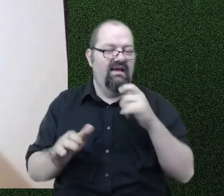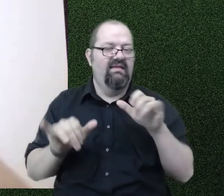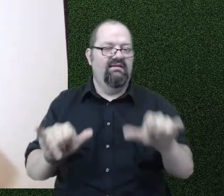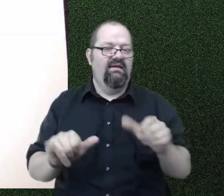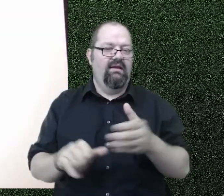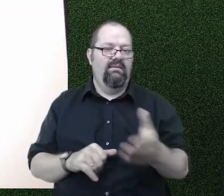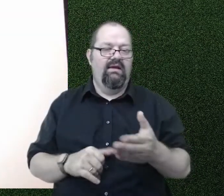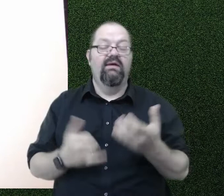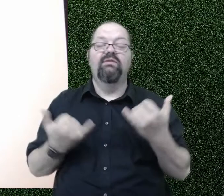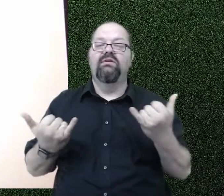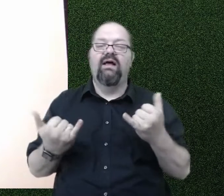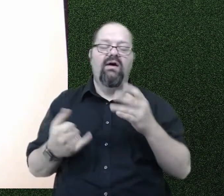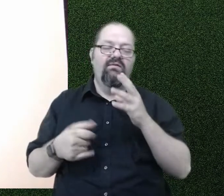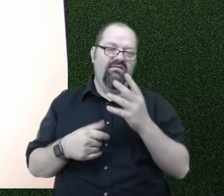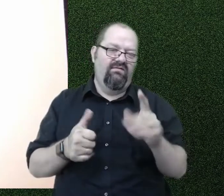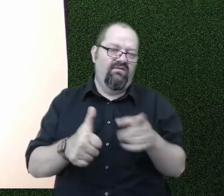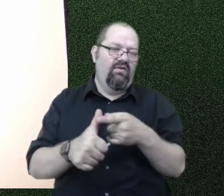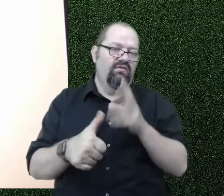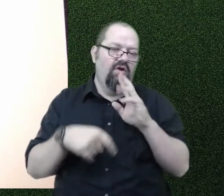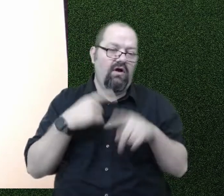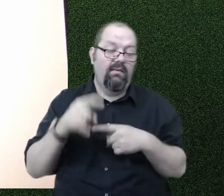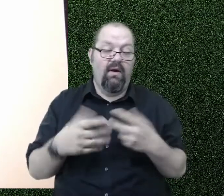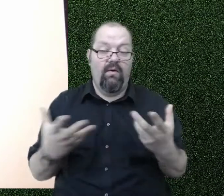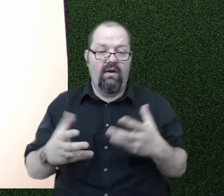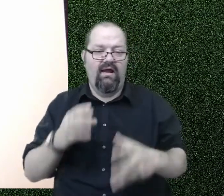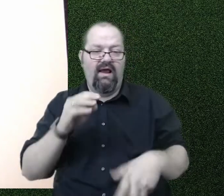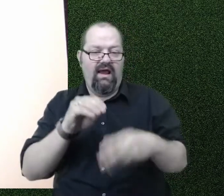let's talk about adding vectors.